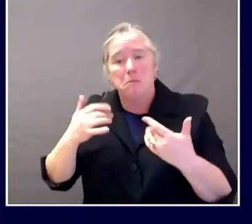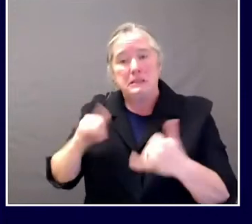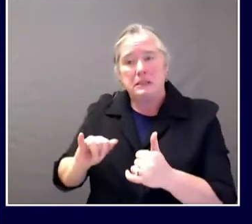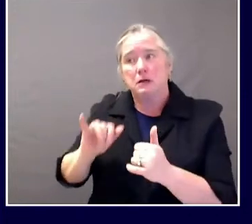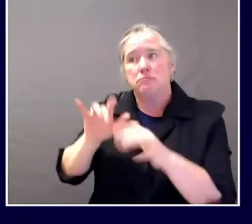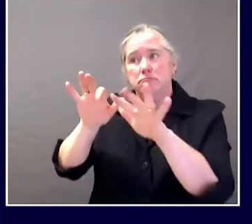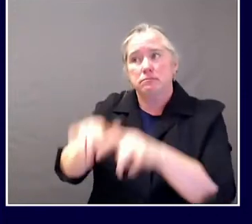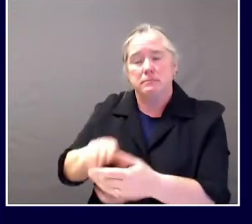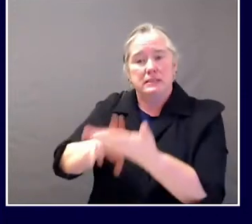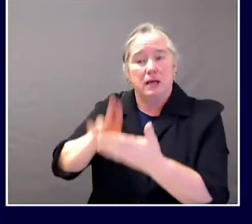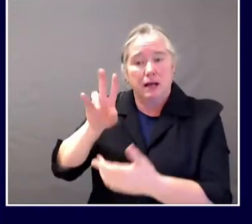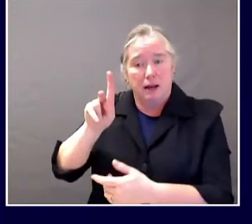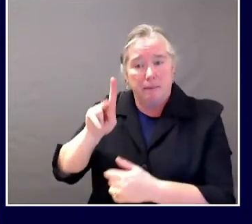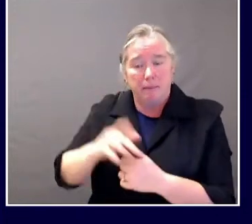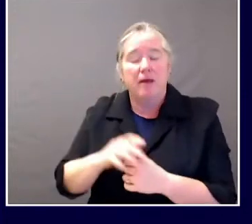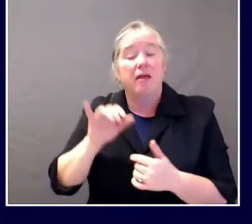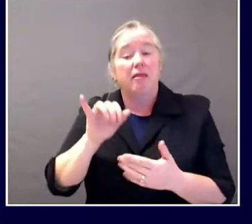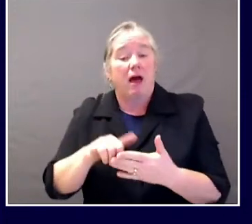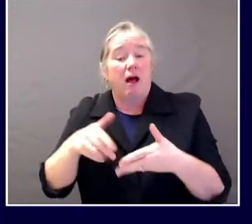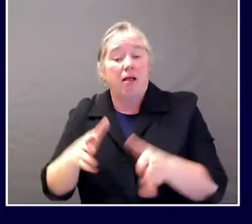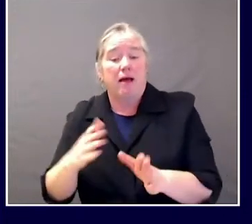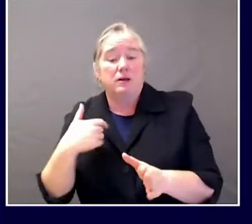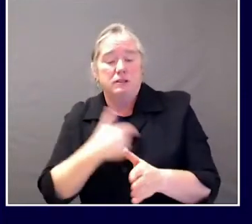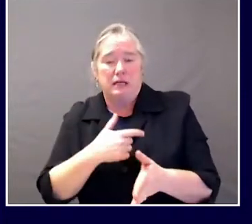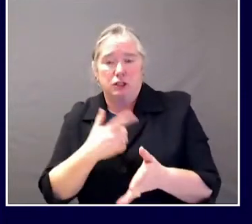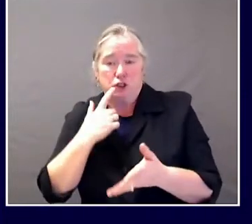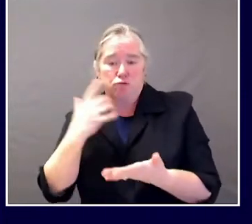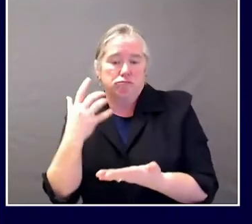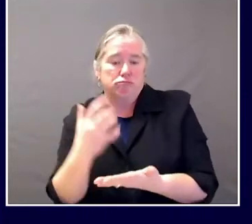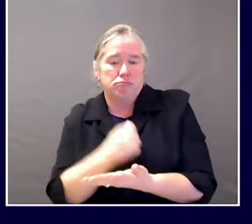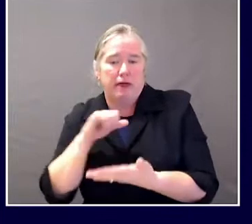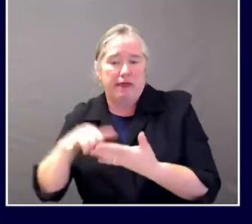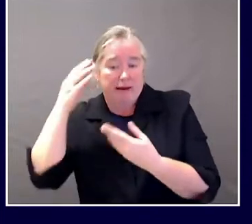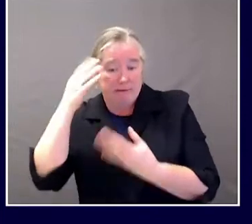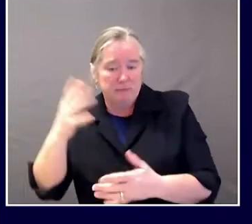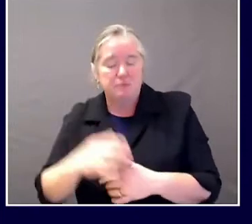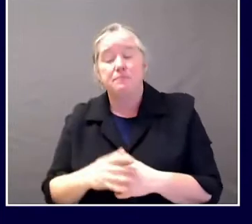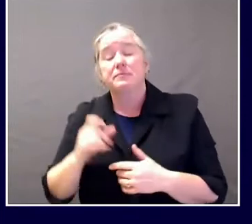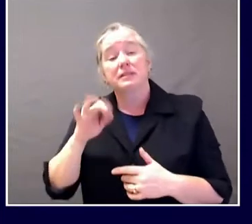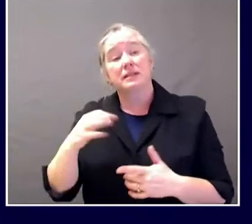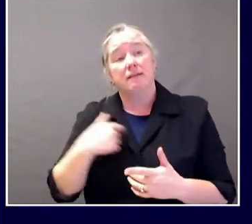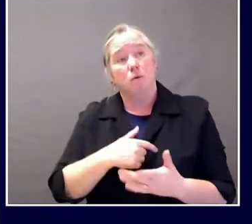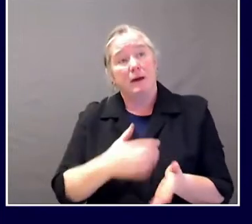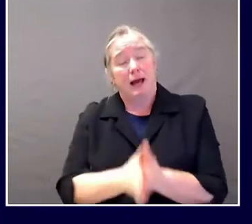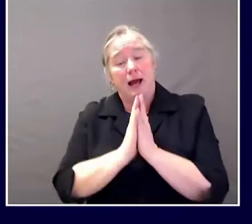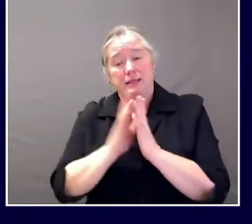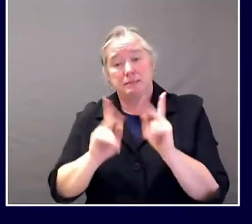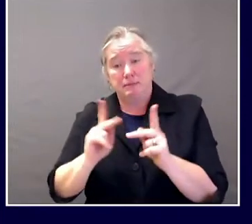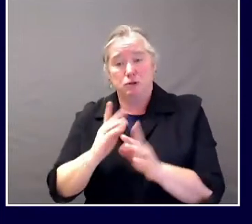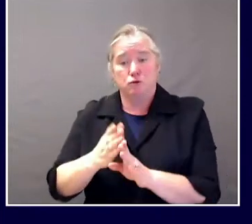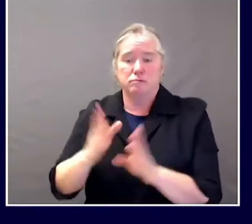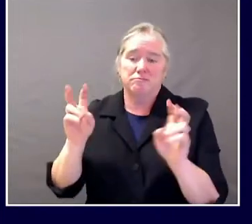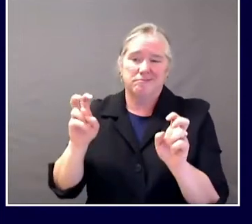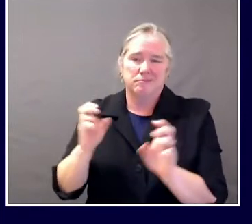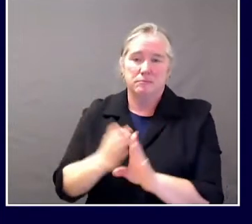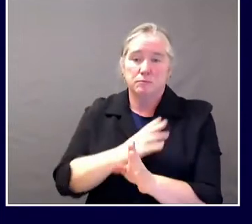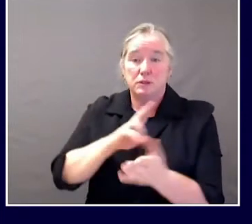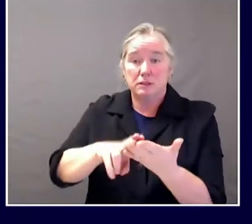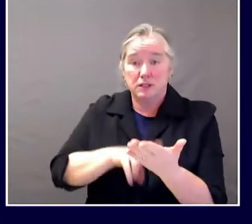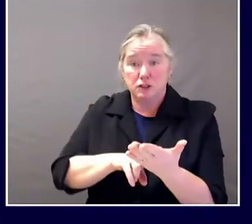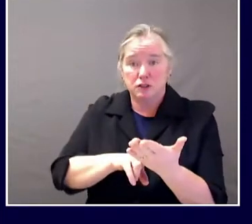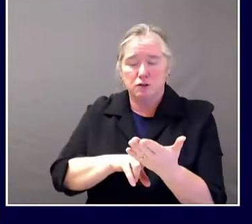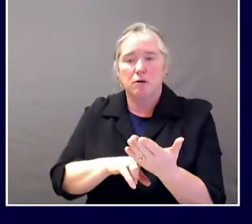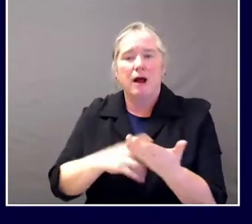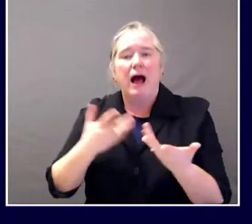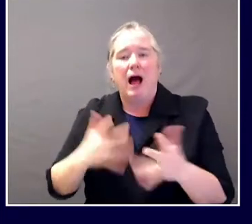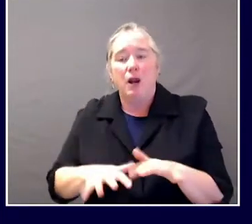do something with that information. Meaning, if we're going to ask folks to pre-register, I want to be able to do something with that. I want